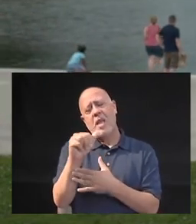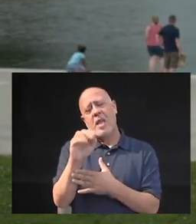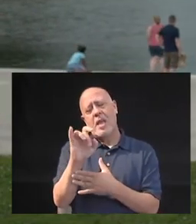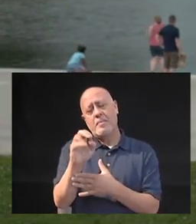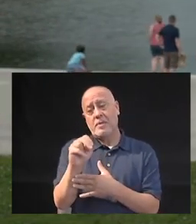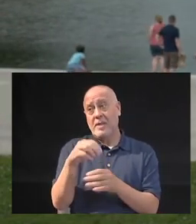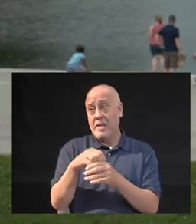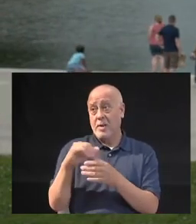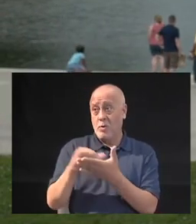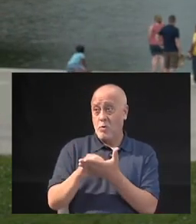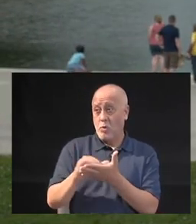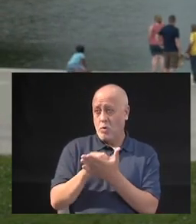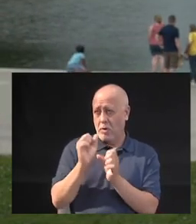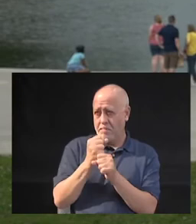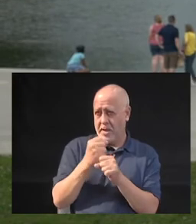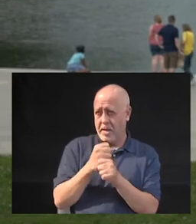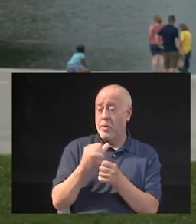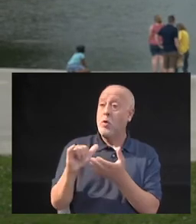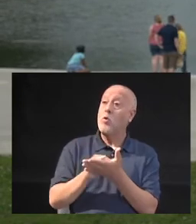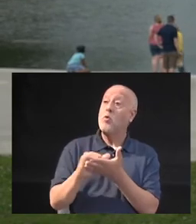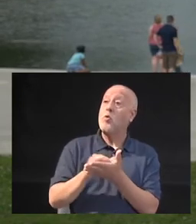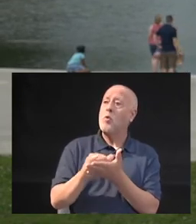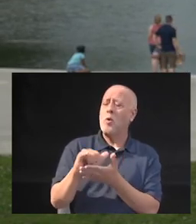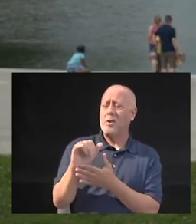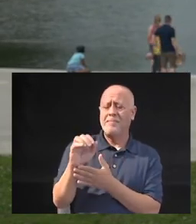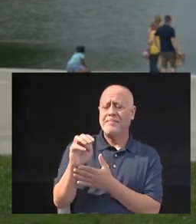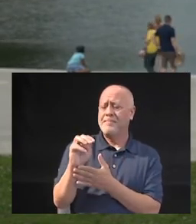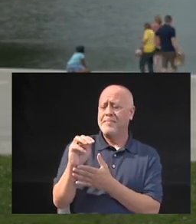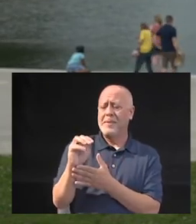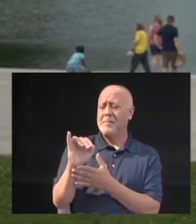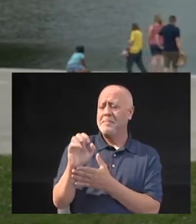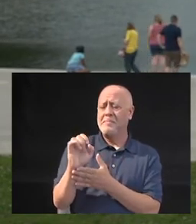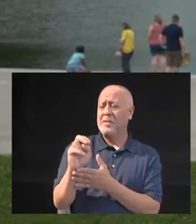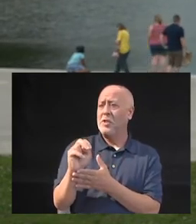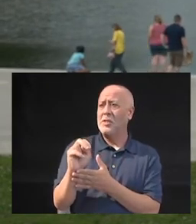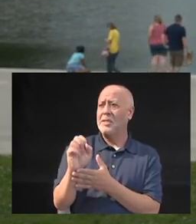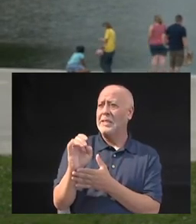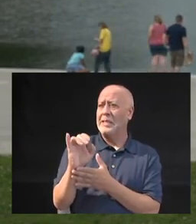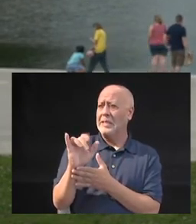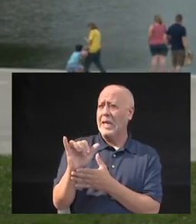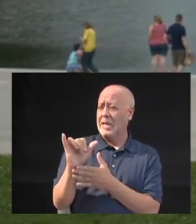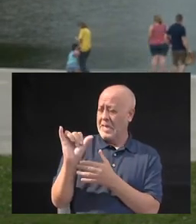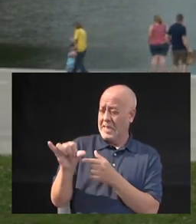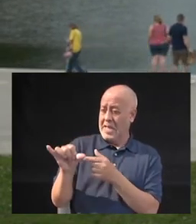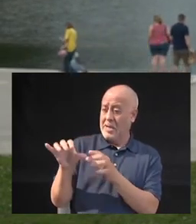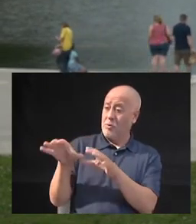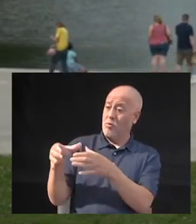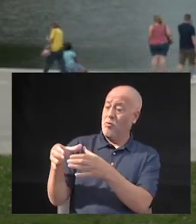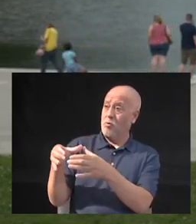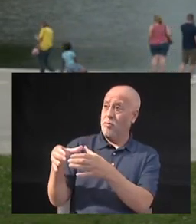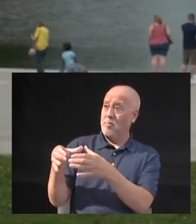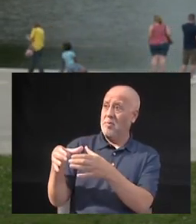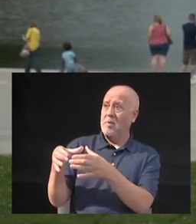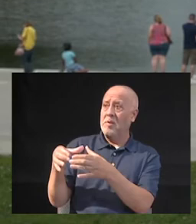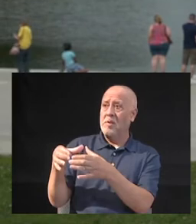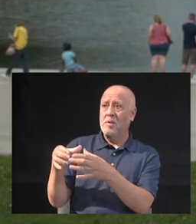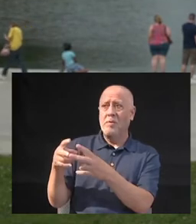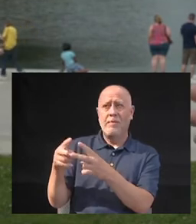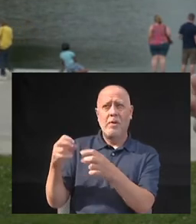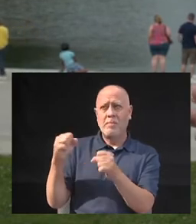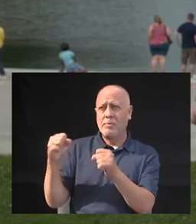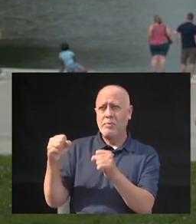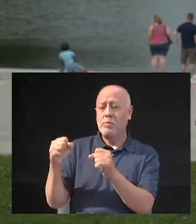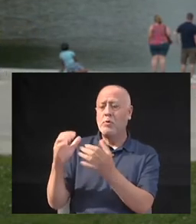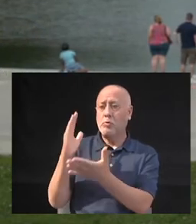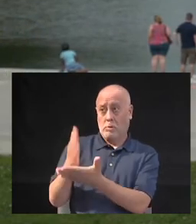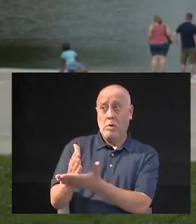in New York creating the New York Manumission Society. That society was instrumental in New York as a state